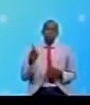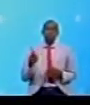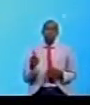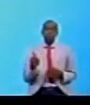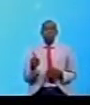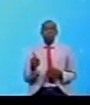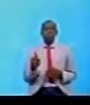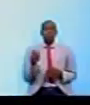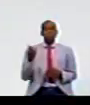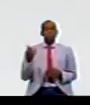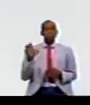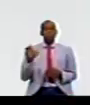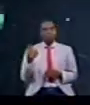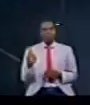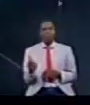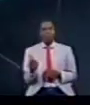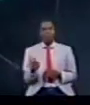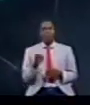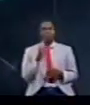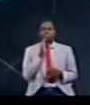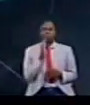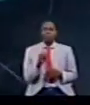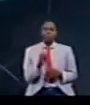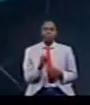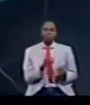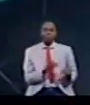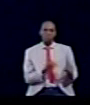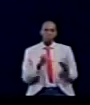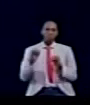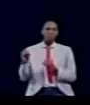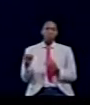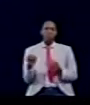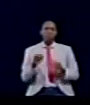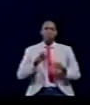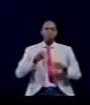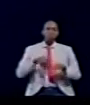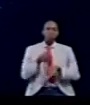Is there no balm in Gilead? Just early this year,